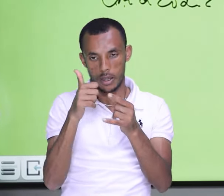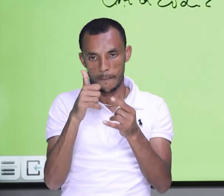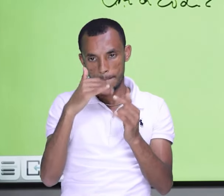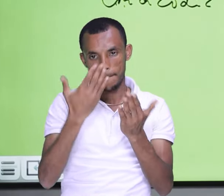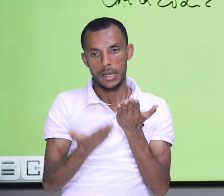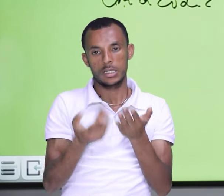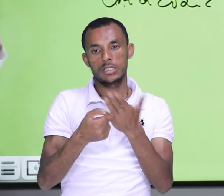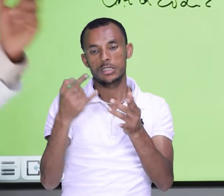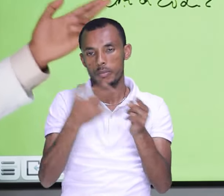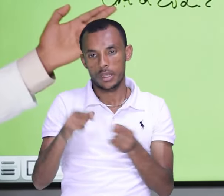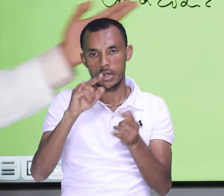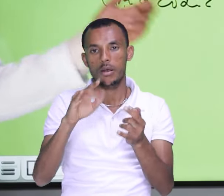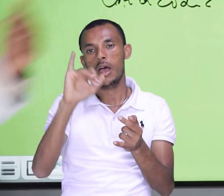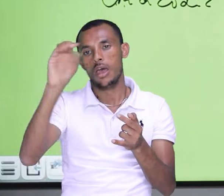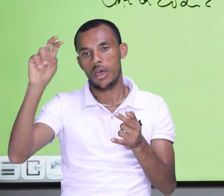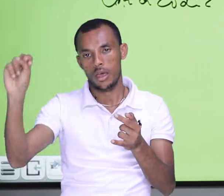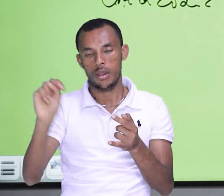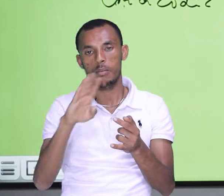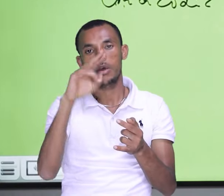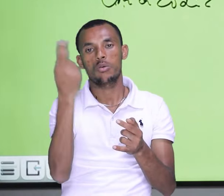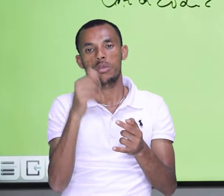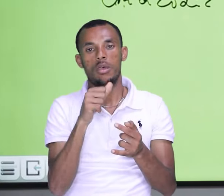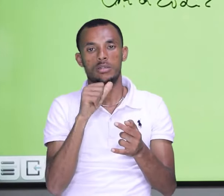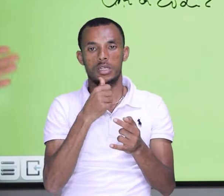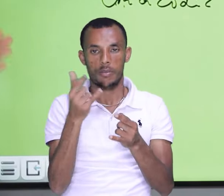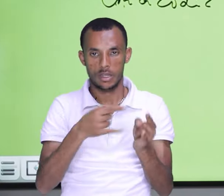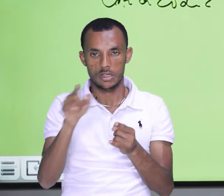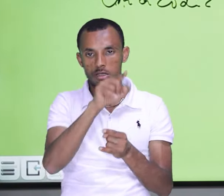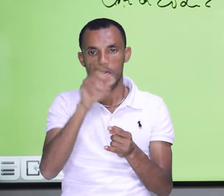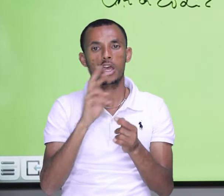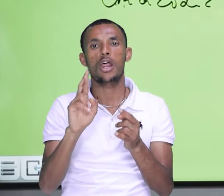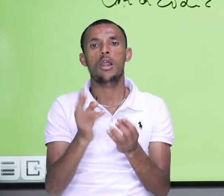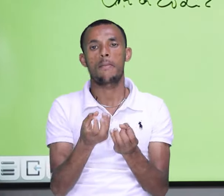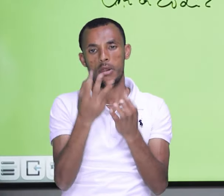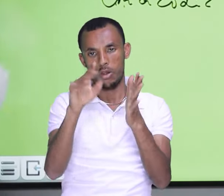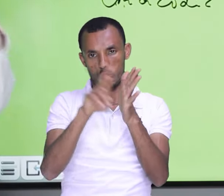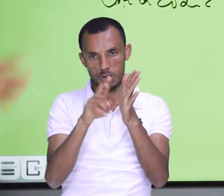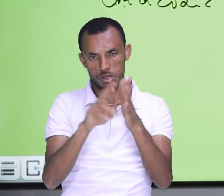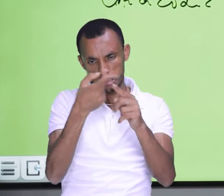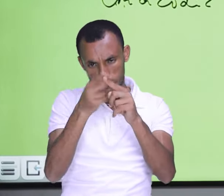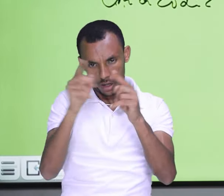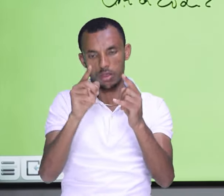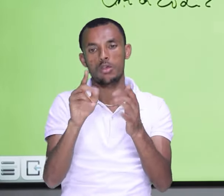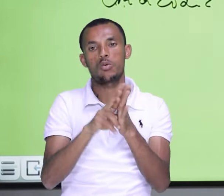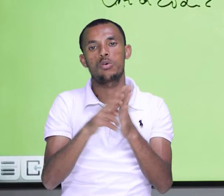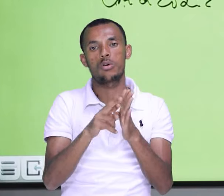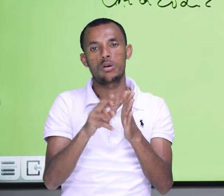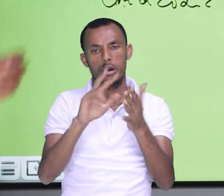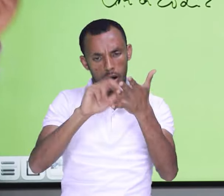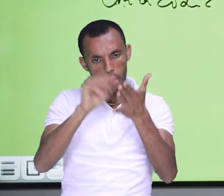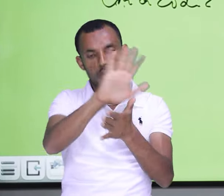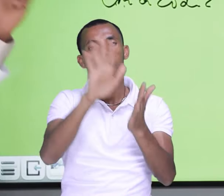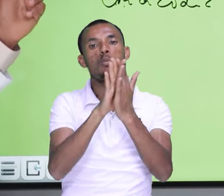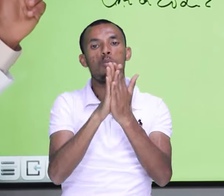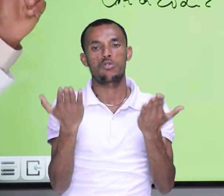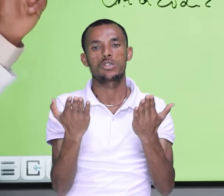ion electron method by using acidic media. Different rule. Please, students, read all the material from your